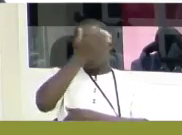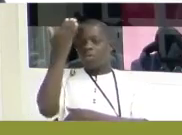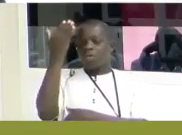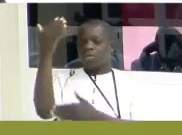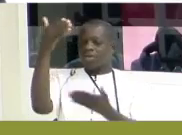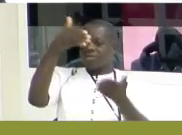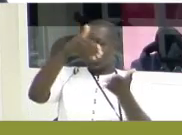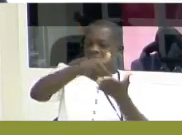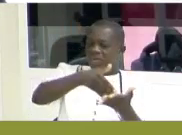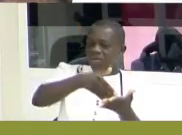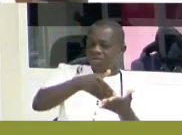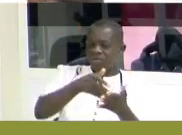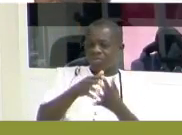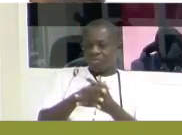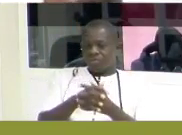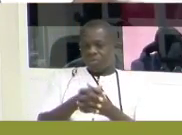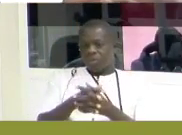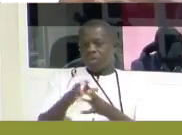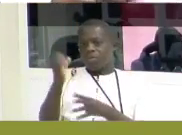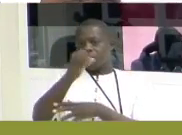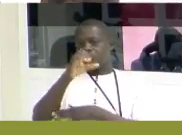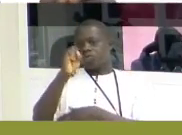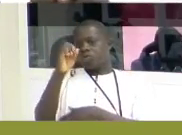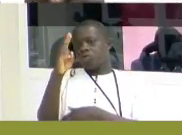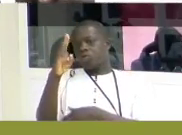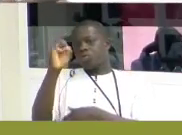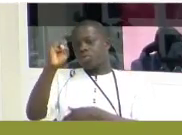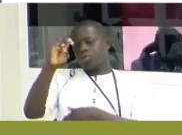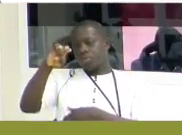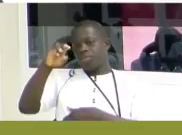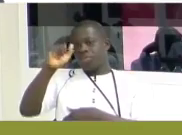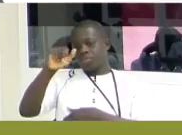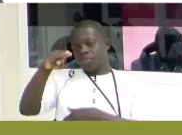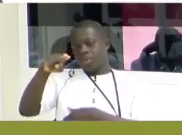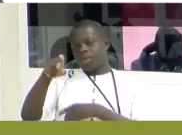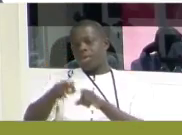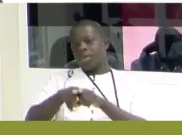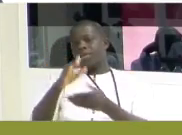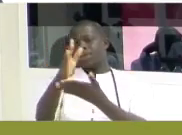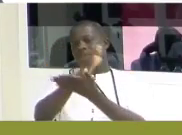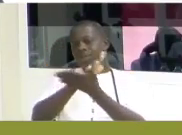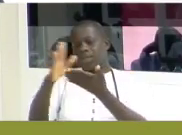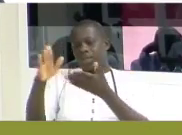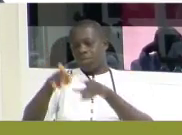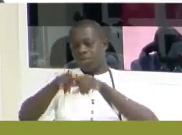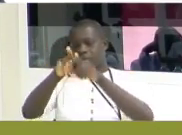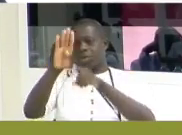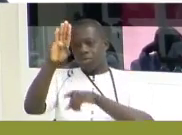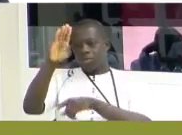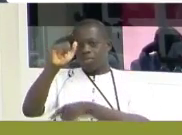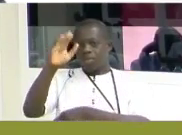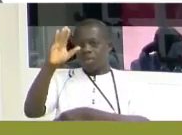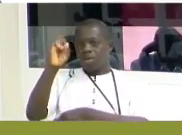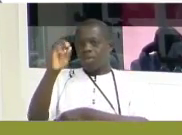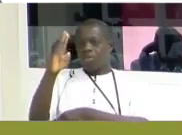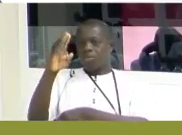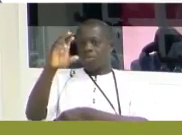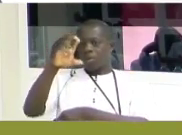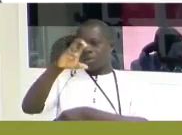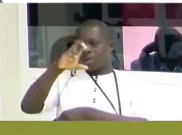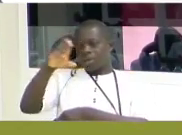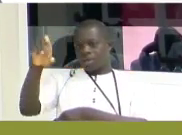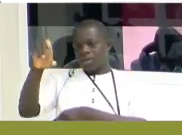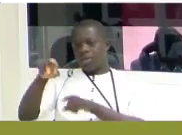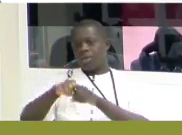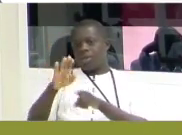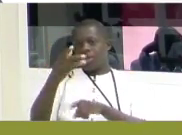day because Usman and Babukar at the time, one Usman Bojan shares office with Babukar Jeng. So anytime one leaves, the other will remain.